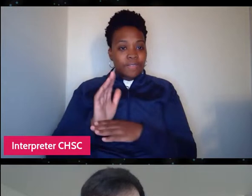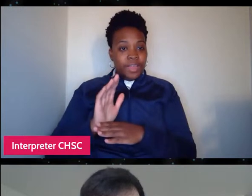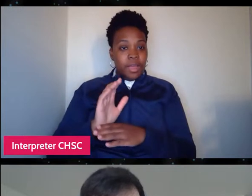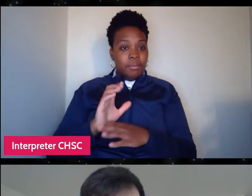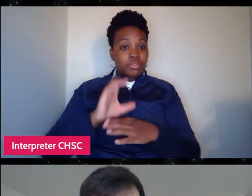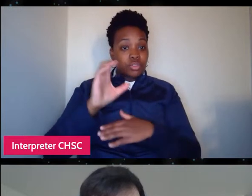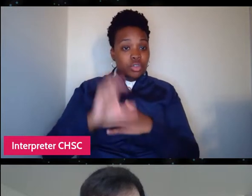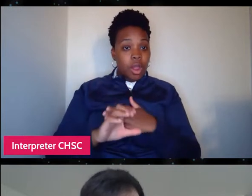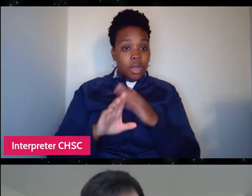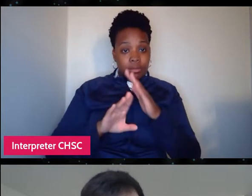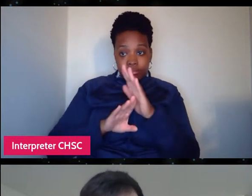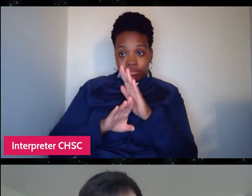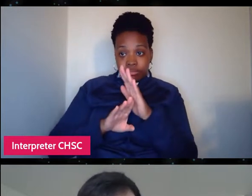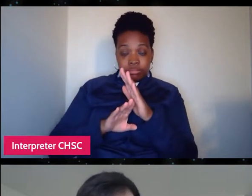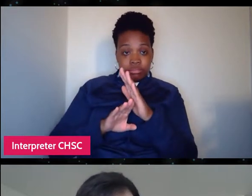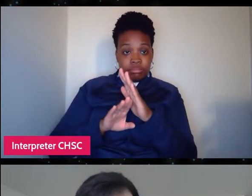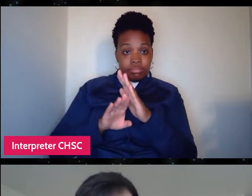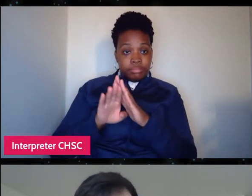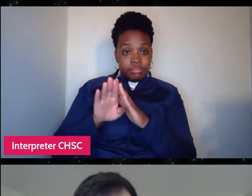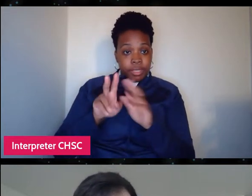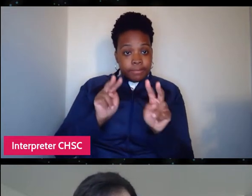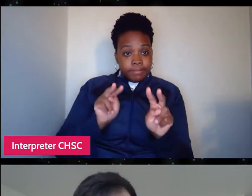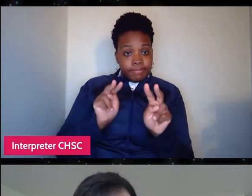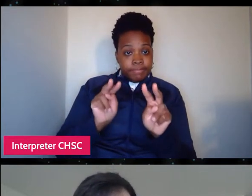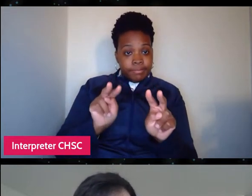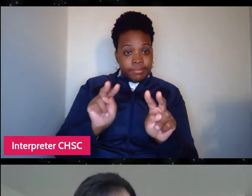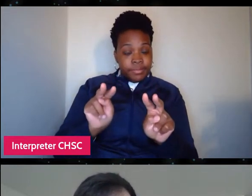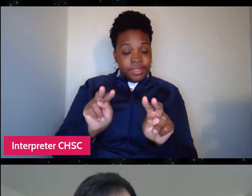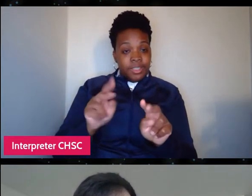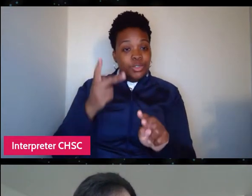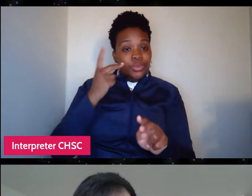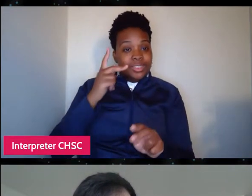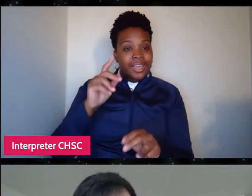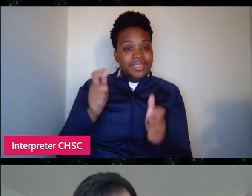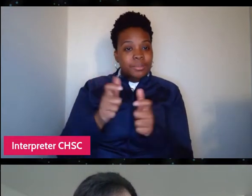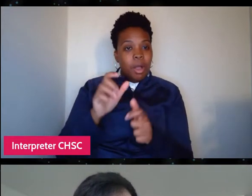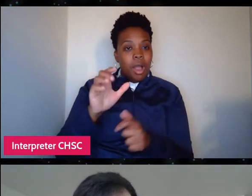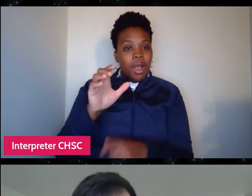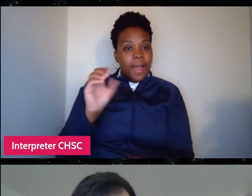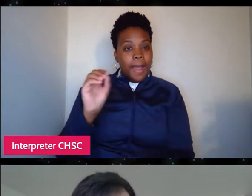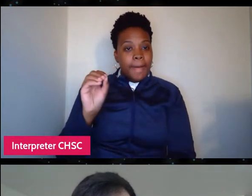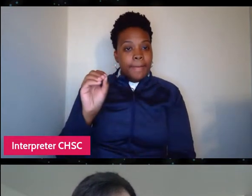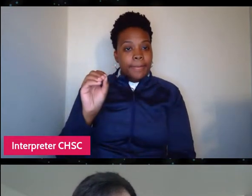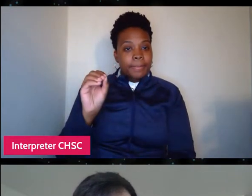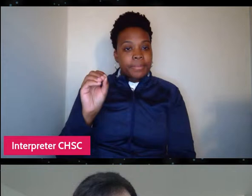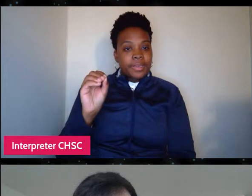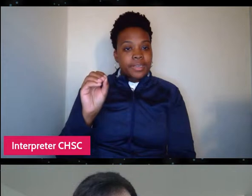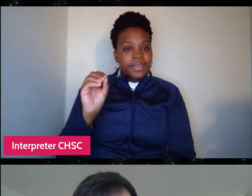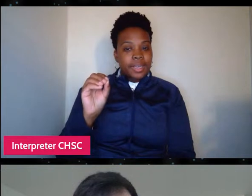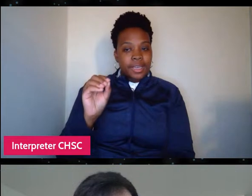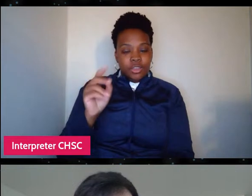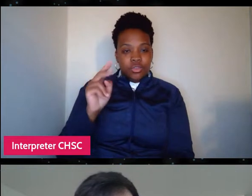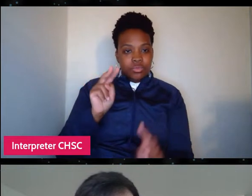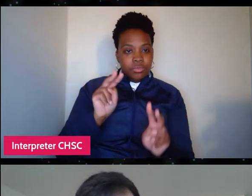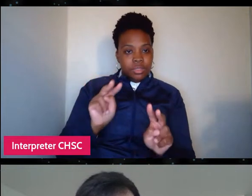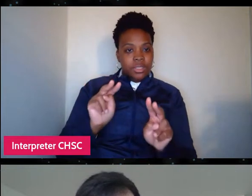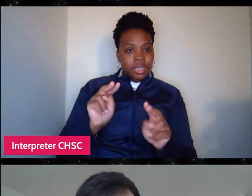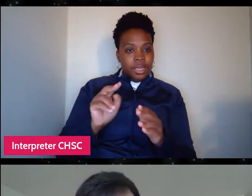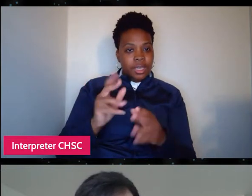the acceleration of this little tiny company into a leader in the field. And in that,